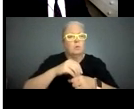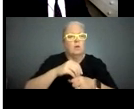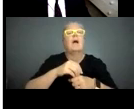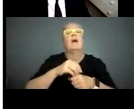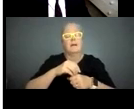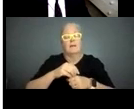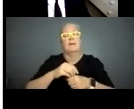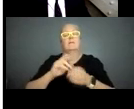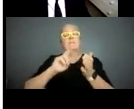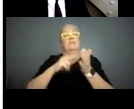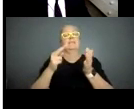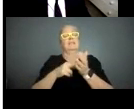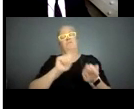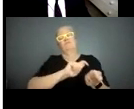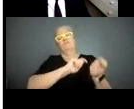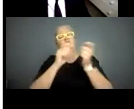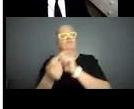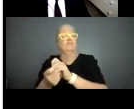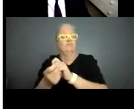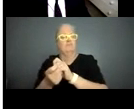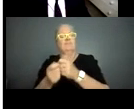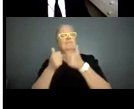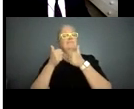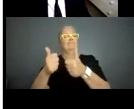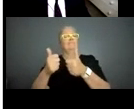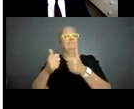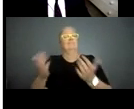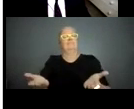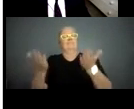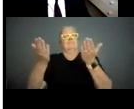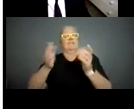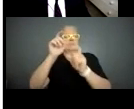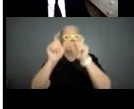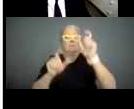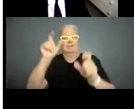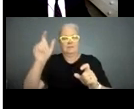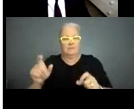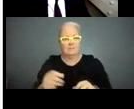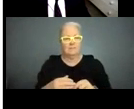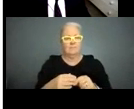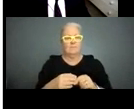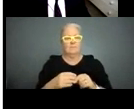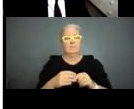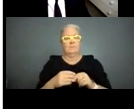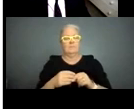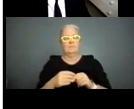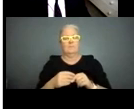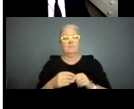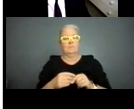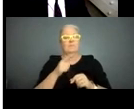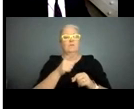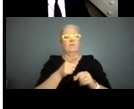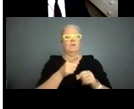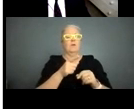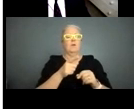people. Will the world economic recession be resolved in favor of the finance capitalists or